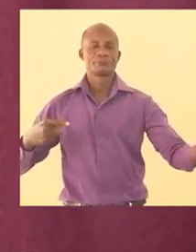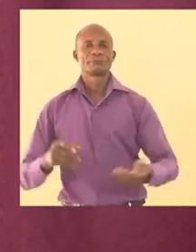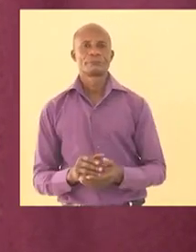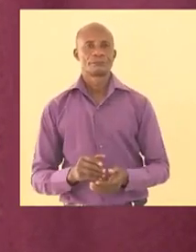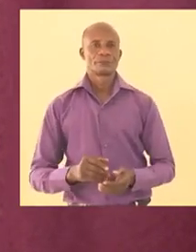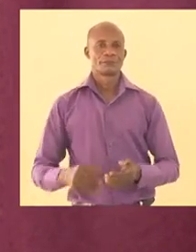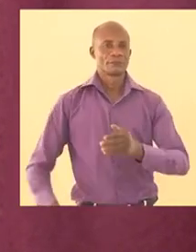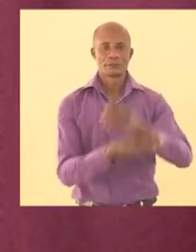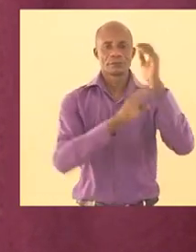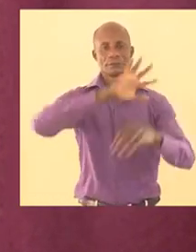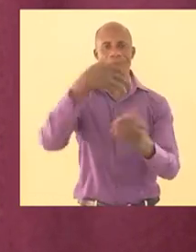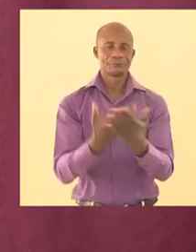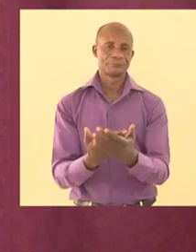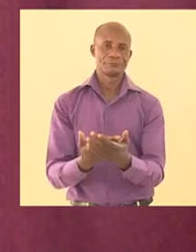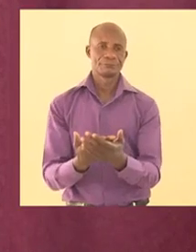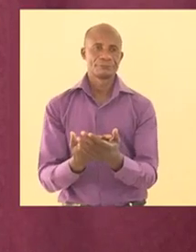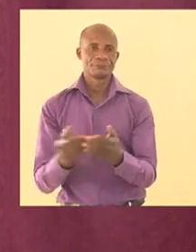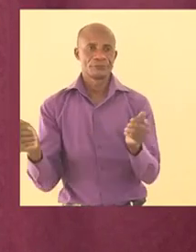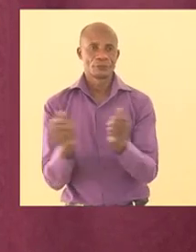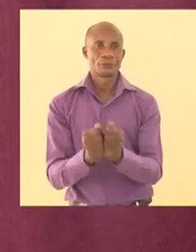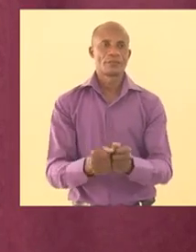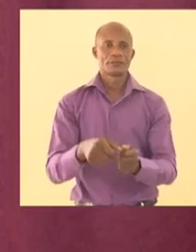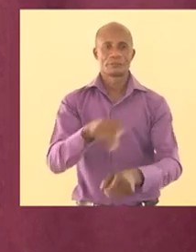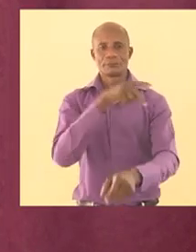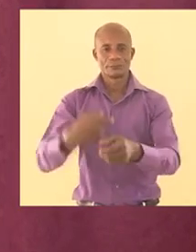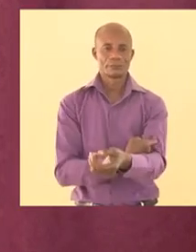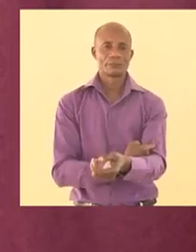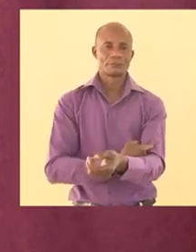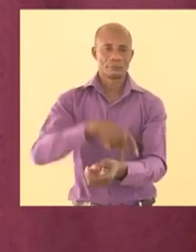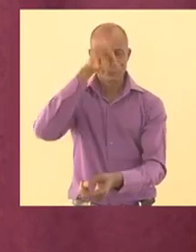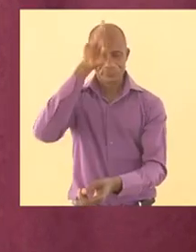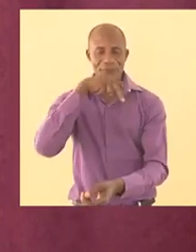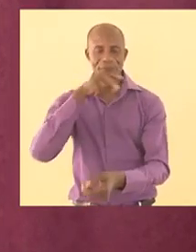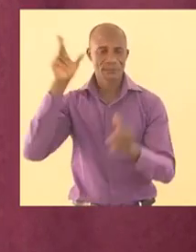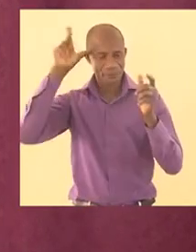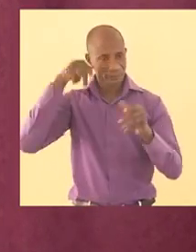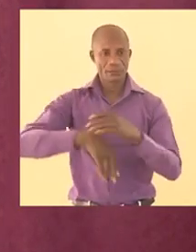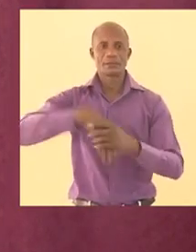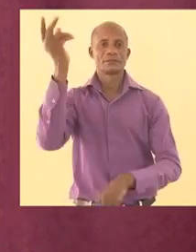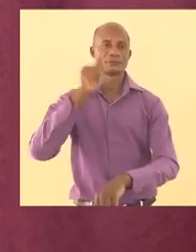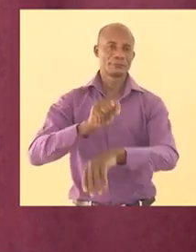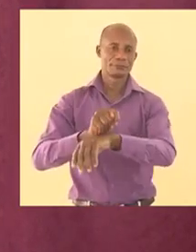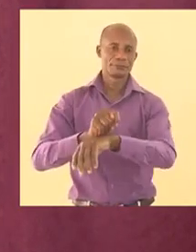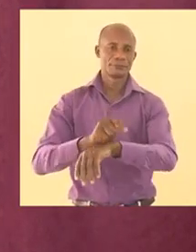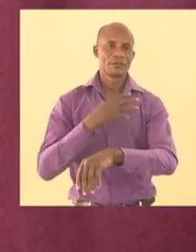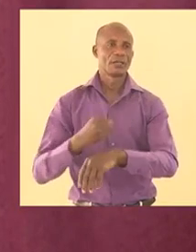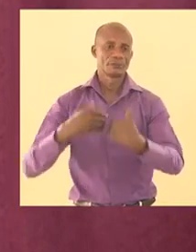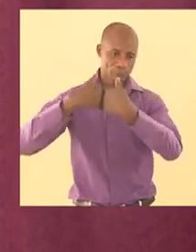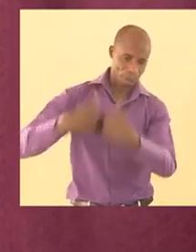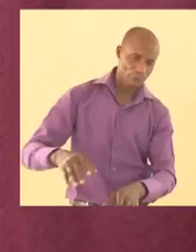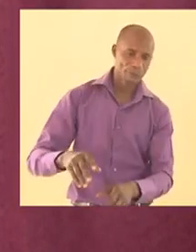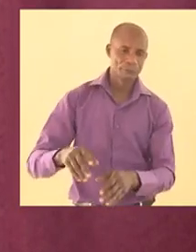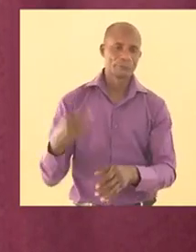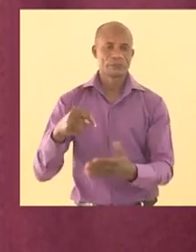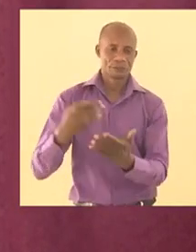of cords, he drove them all, with the sheep and the oxen, out of the temple. And he poured